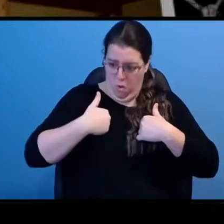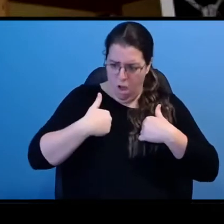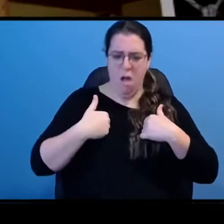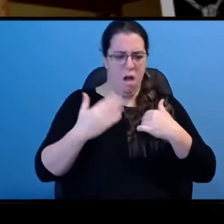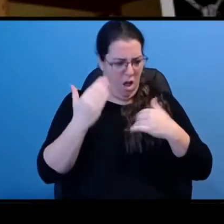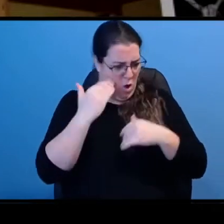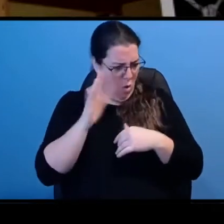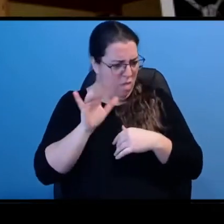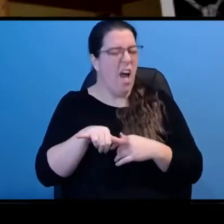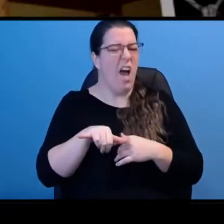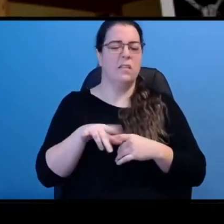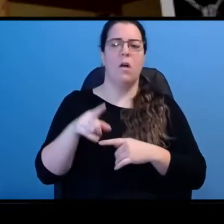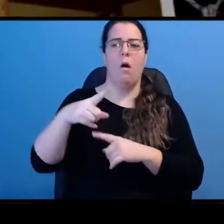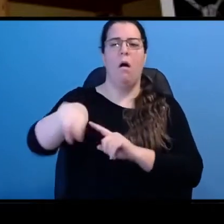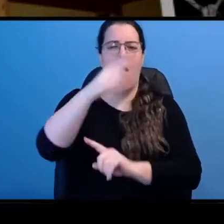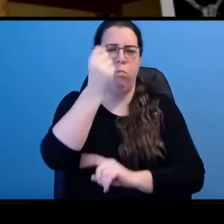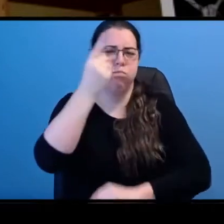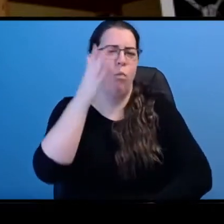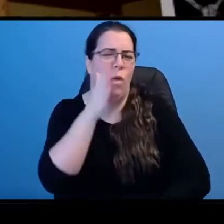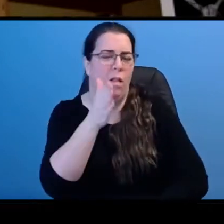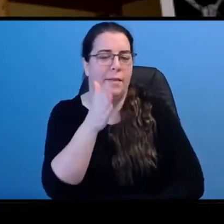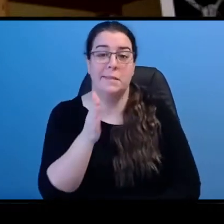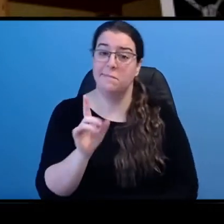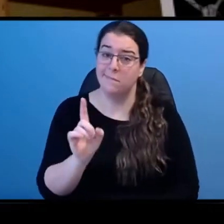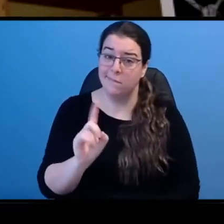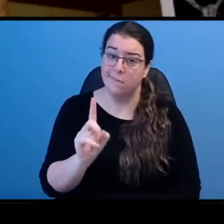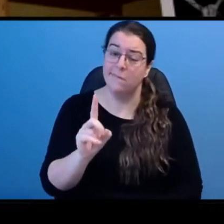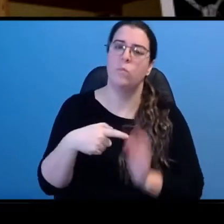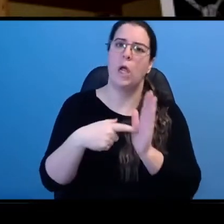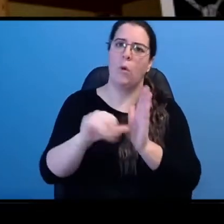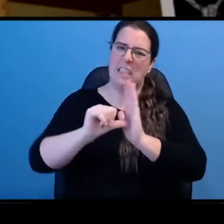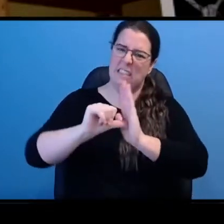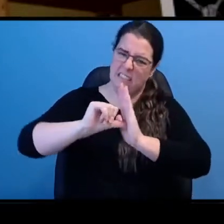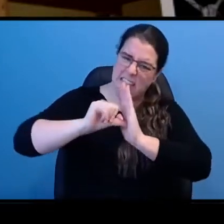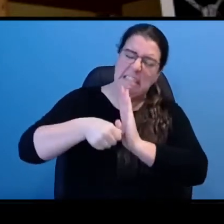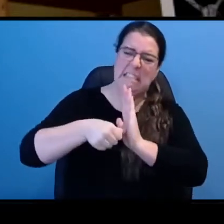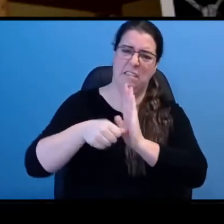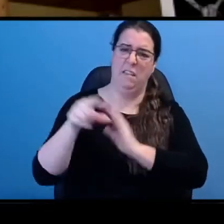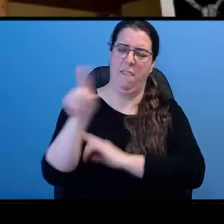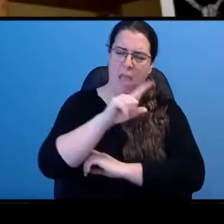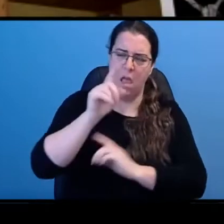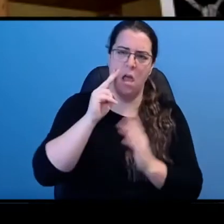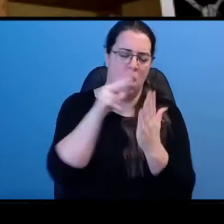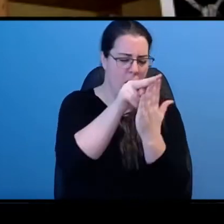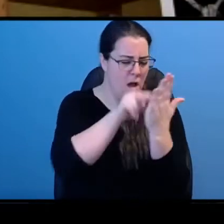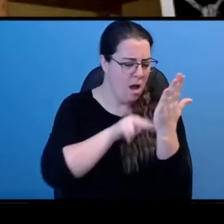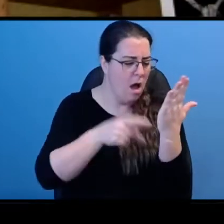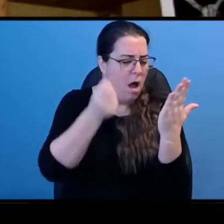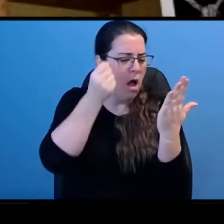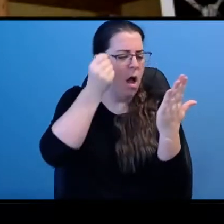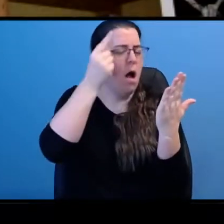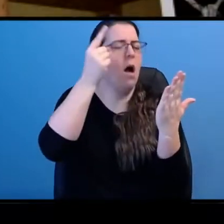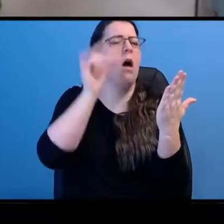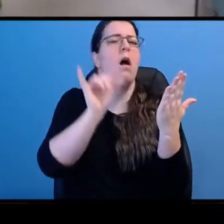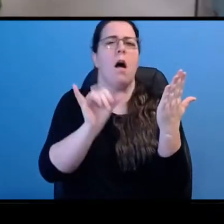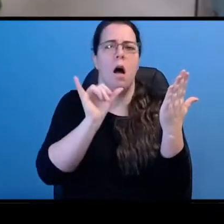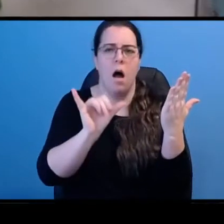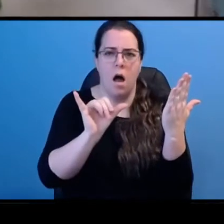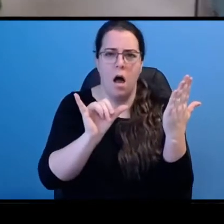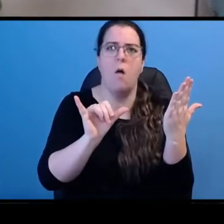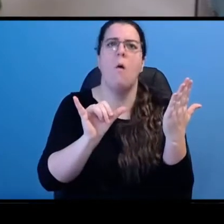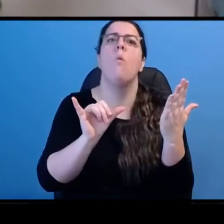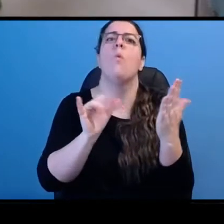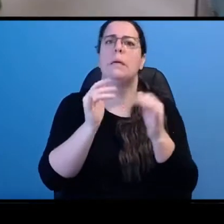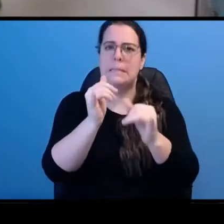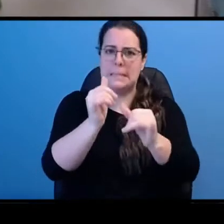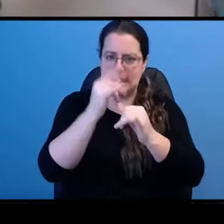it's important, is just it's so important to your application. Yeah. So the